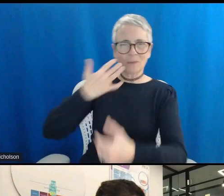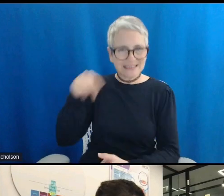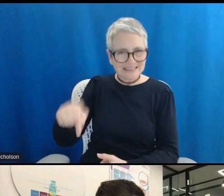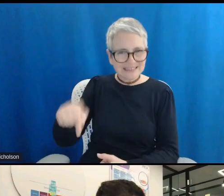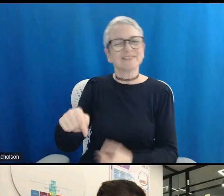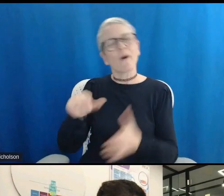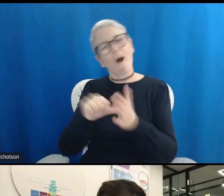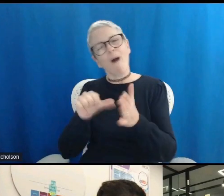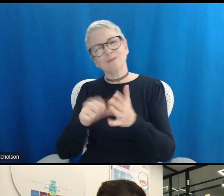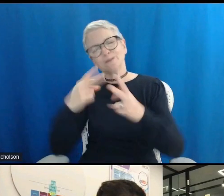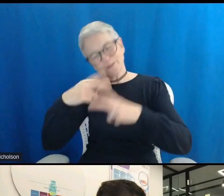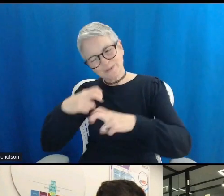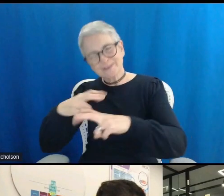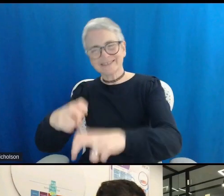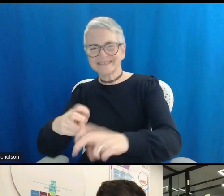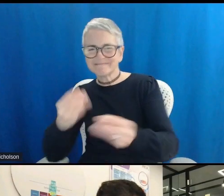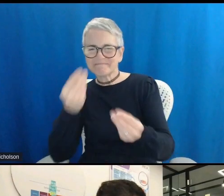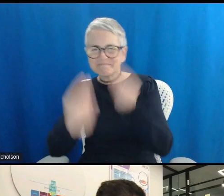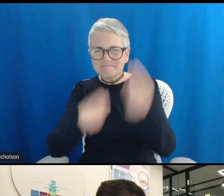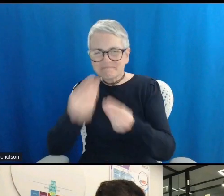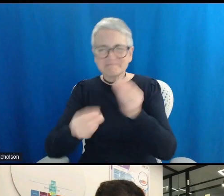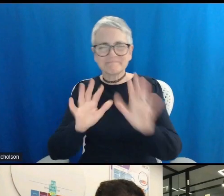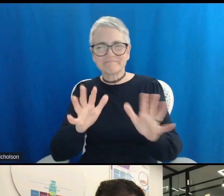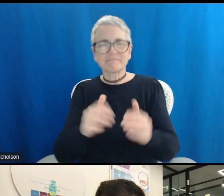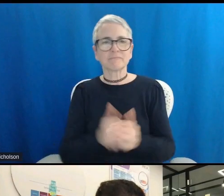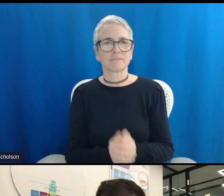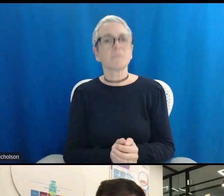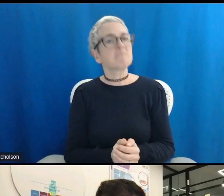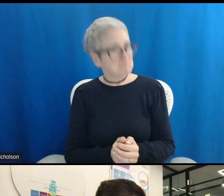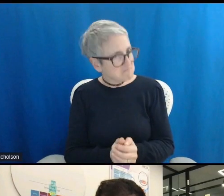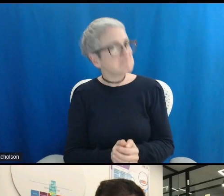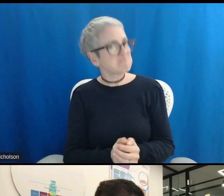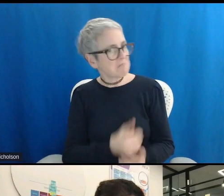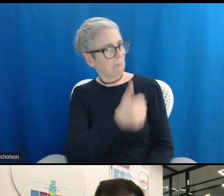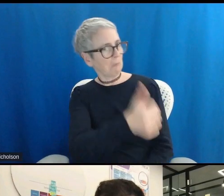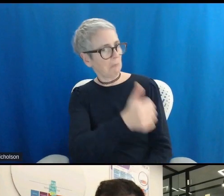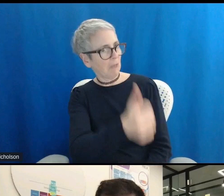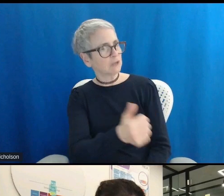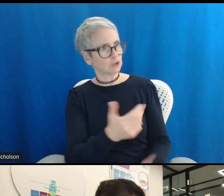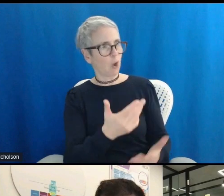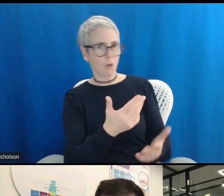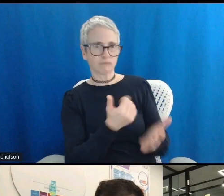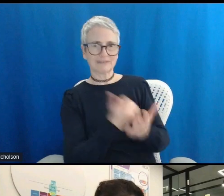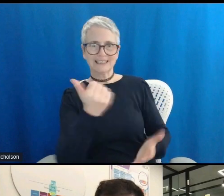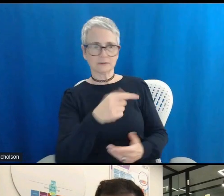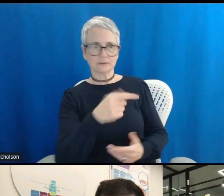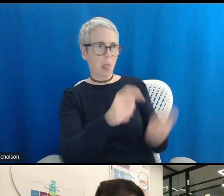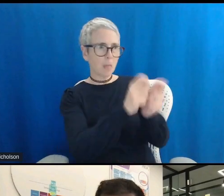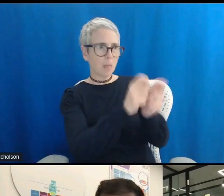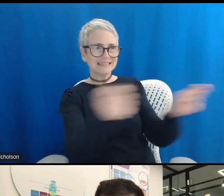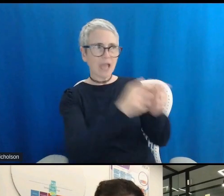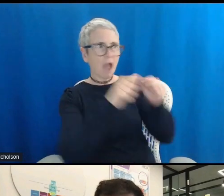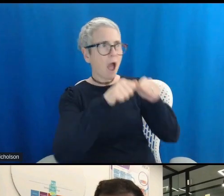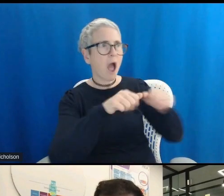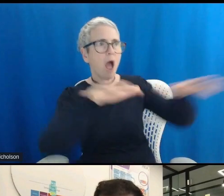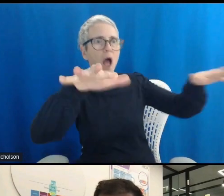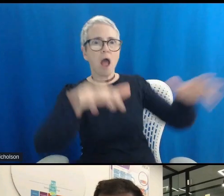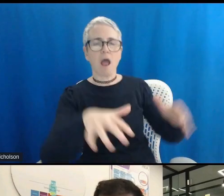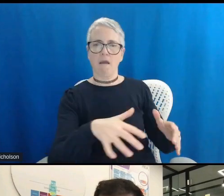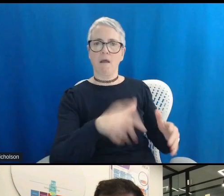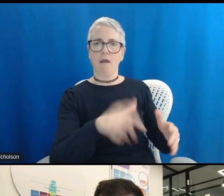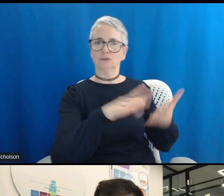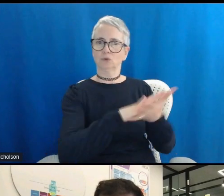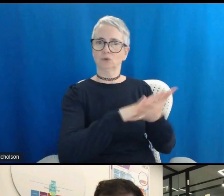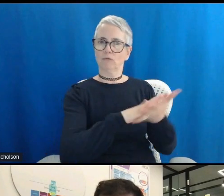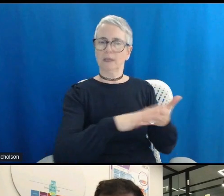So bring on the media, help to share the story and the importance, I guess, of disability